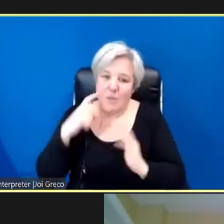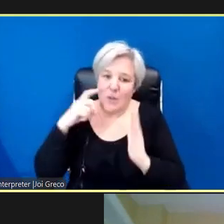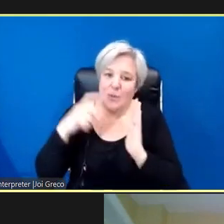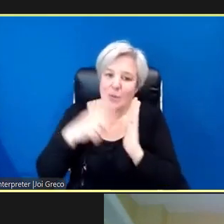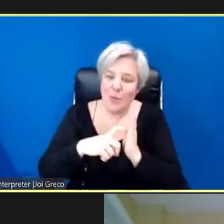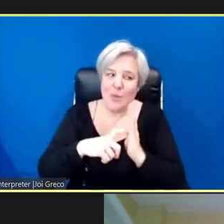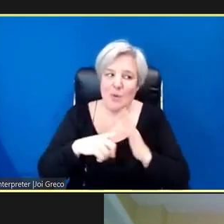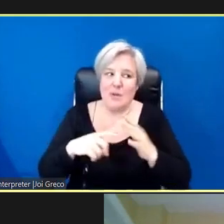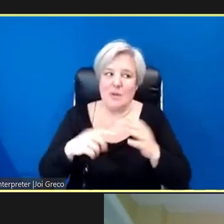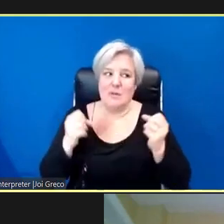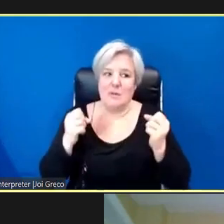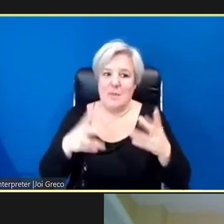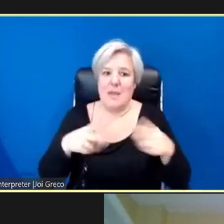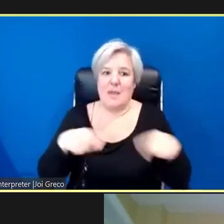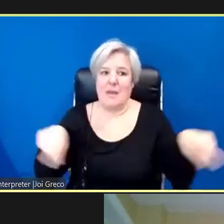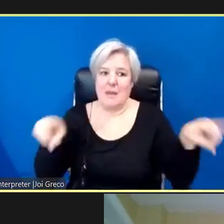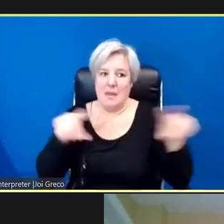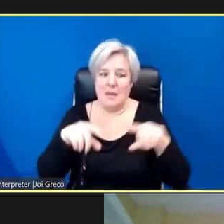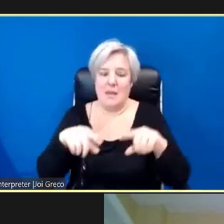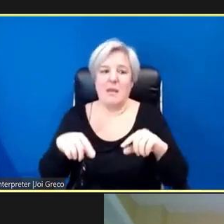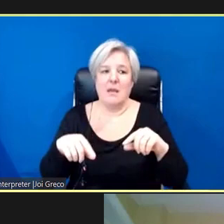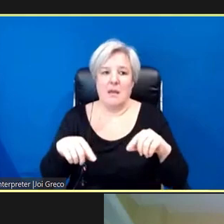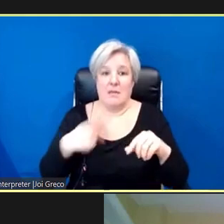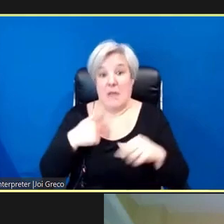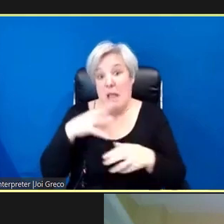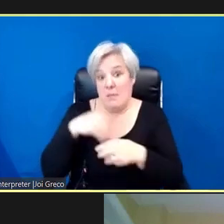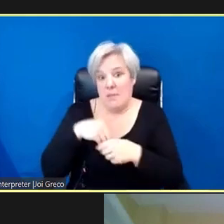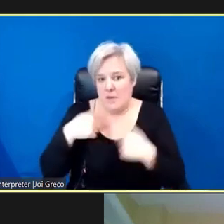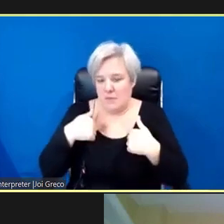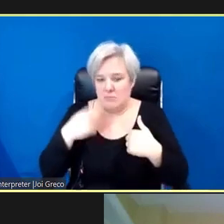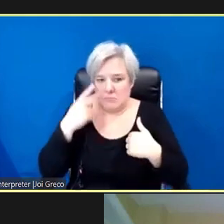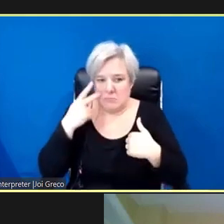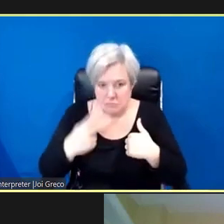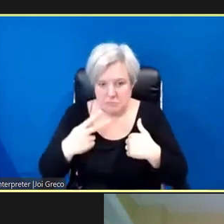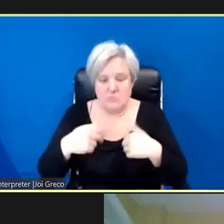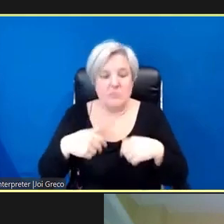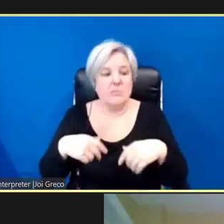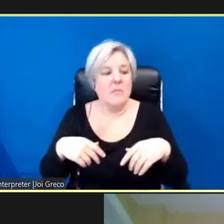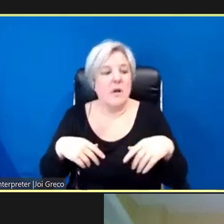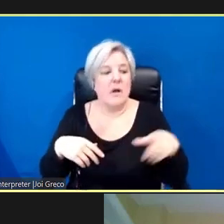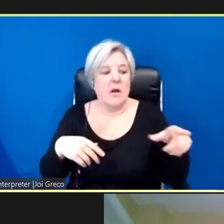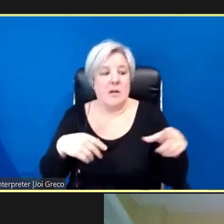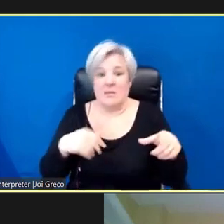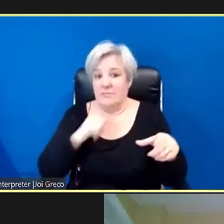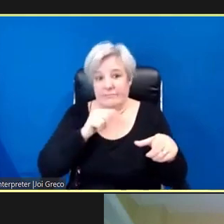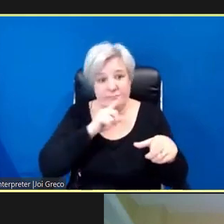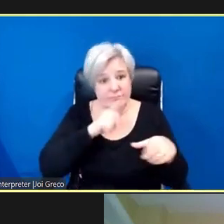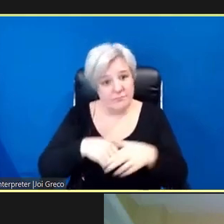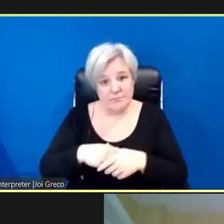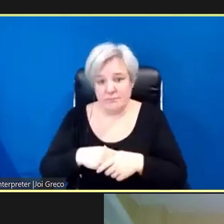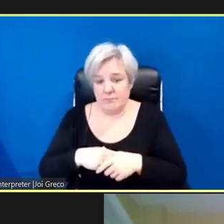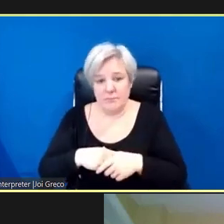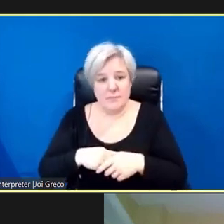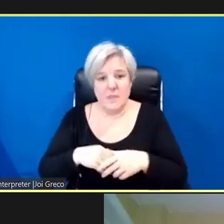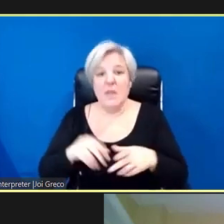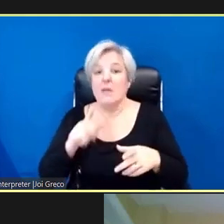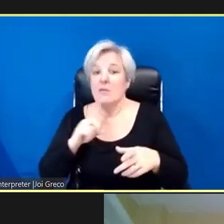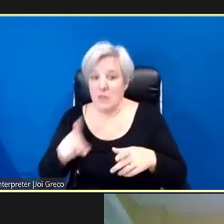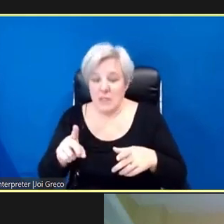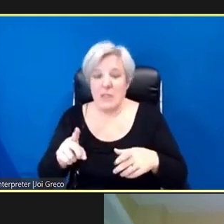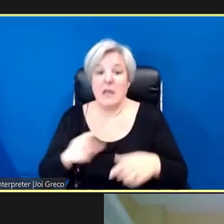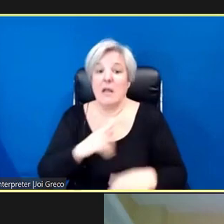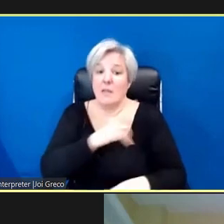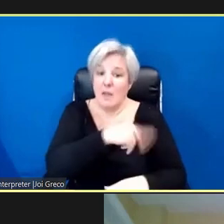found in a lot of cases that I've been involved in is that's not the case. The case is that